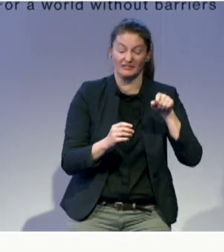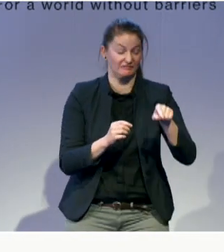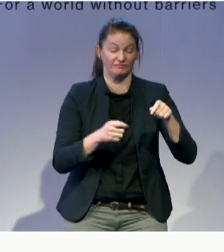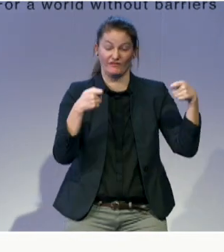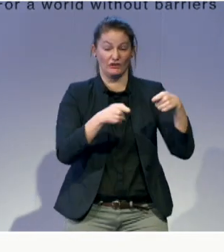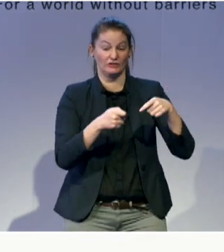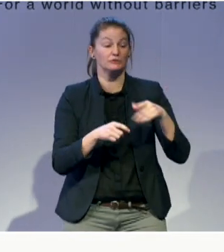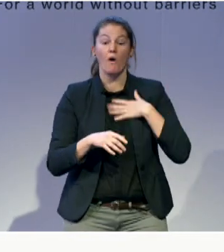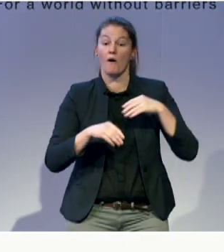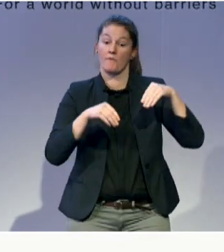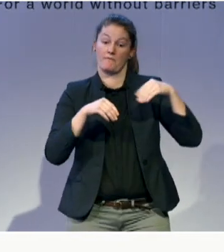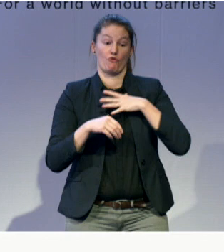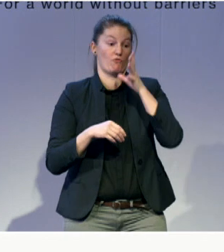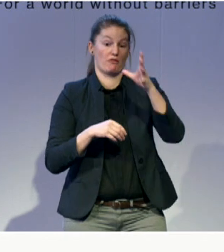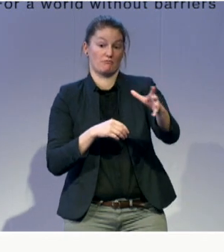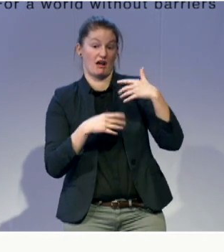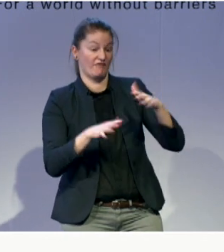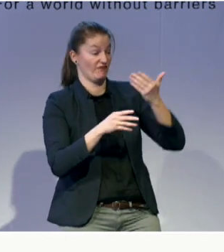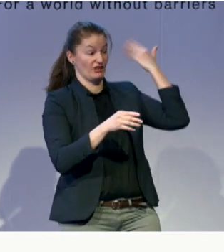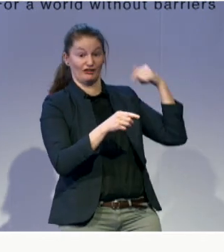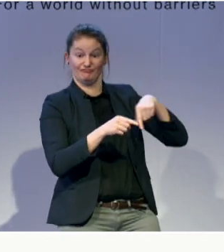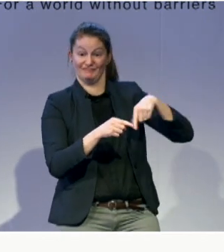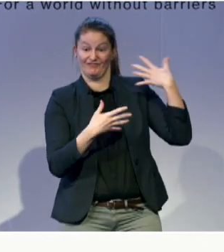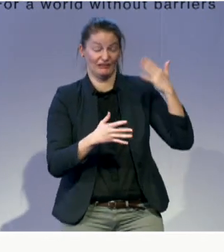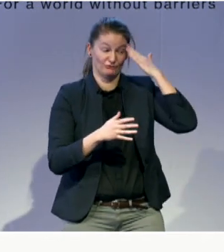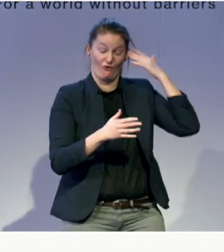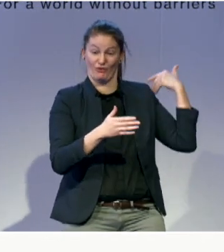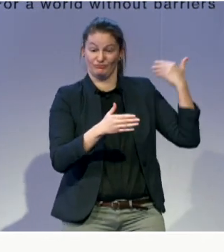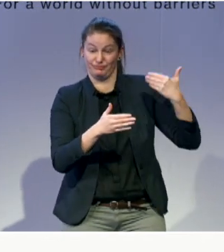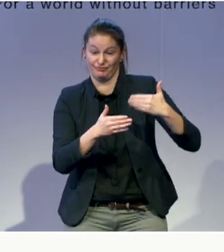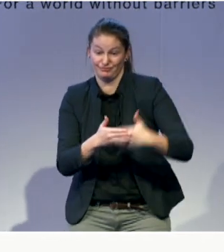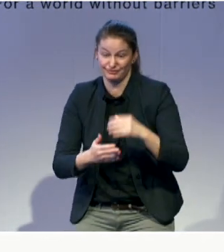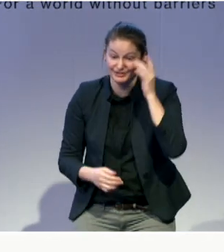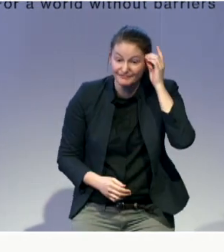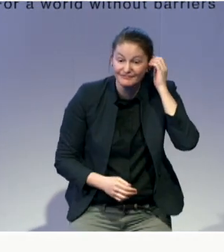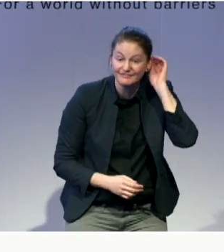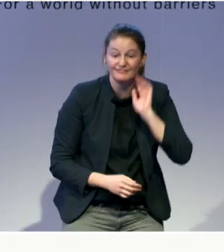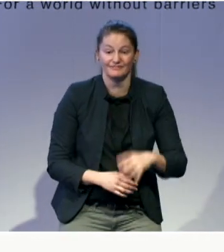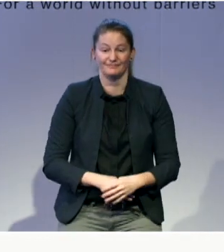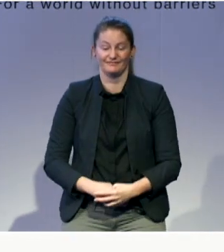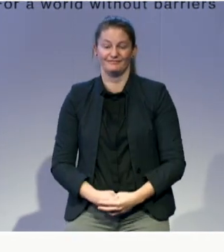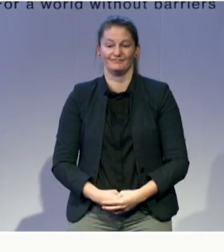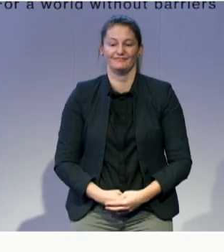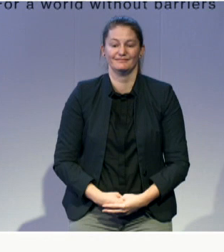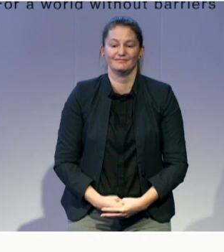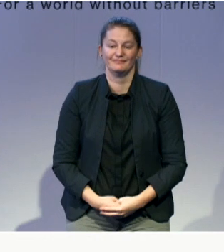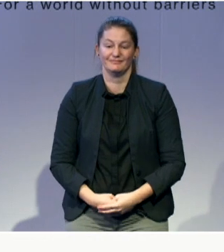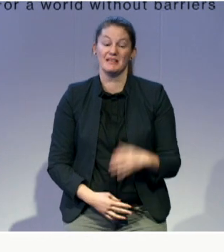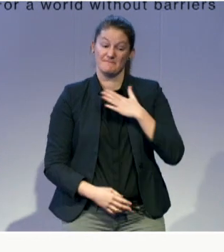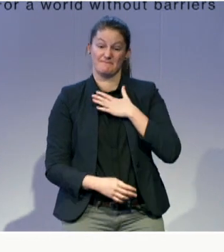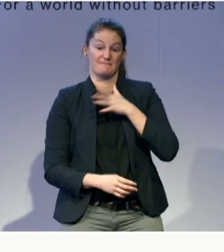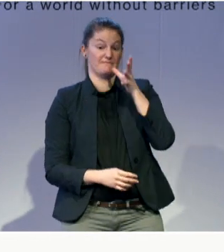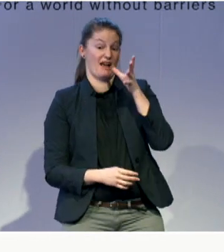Kessler. More importantly, I'm the son of Dory Kessler. My mom lost her leg when she was